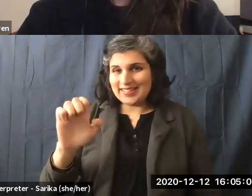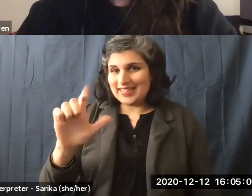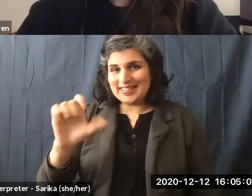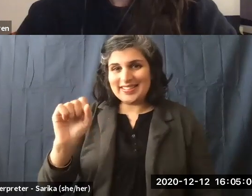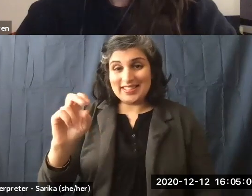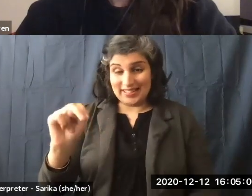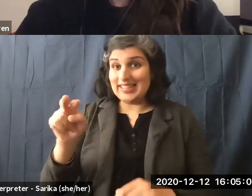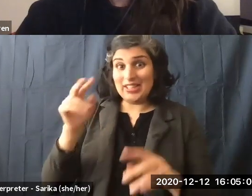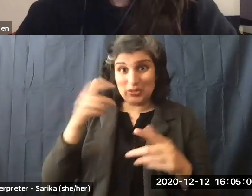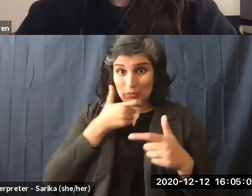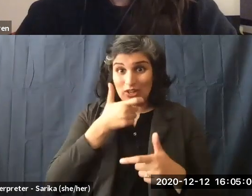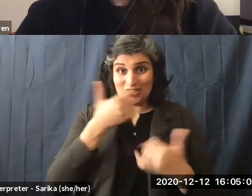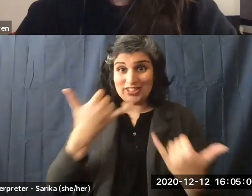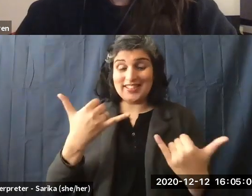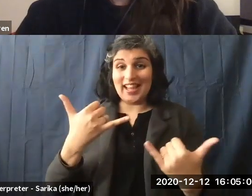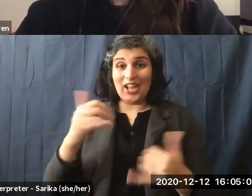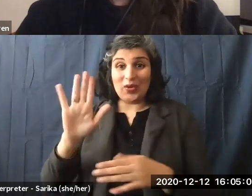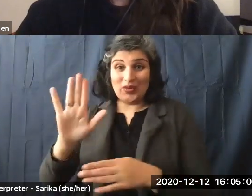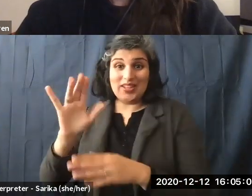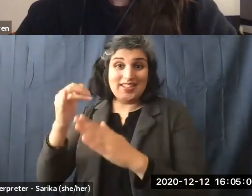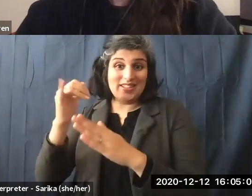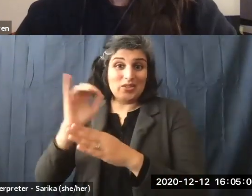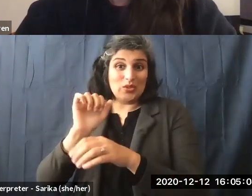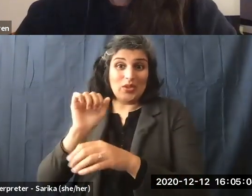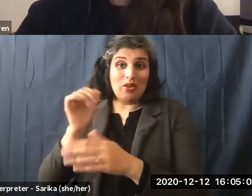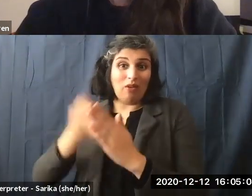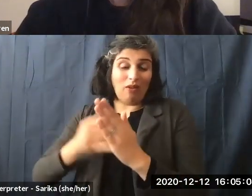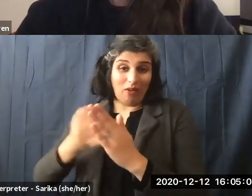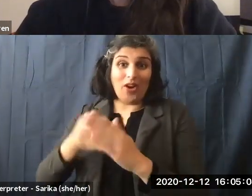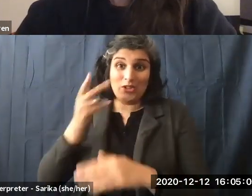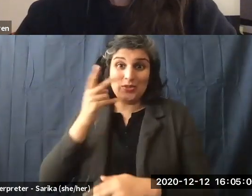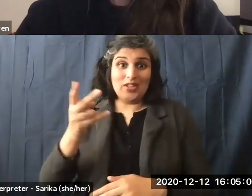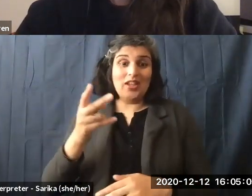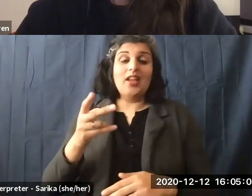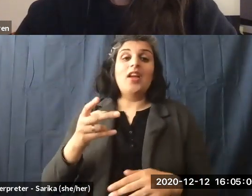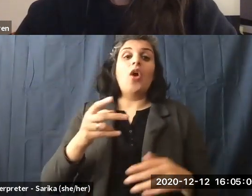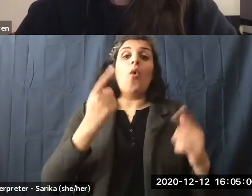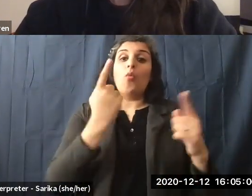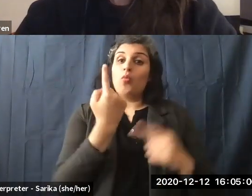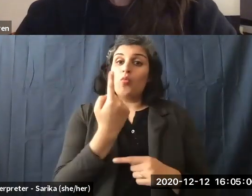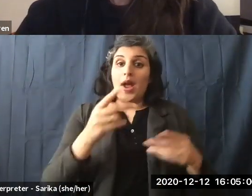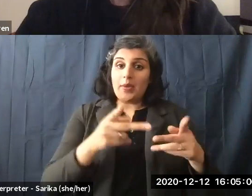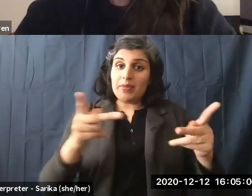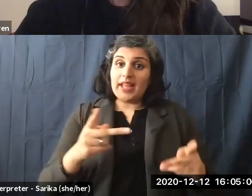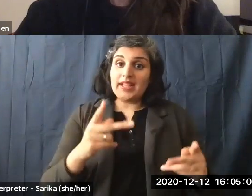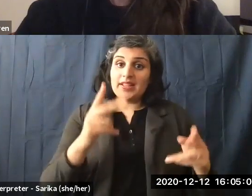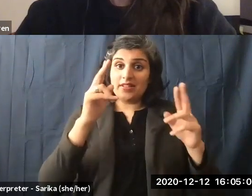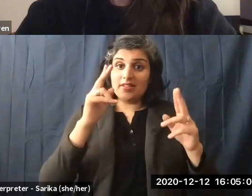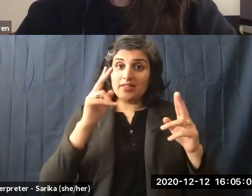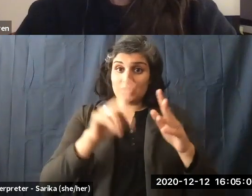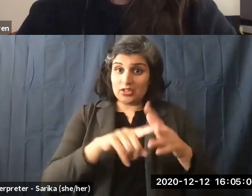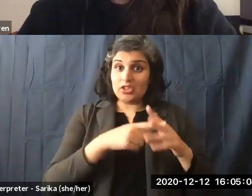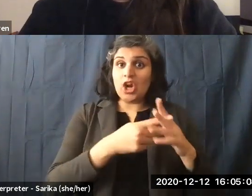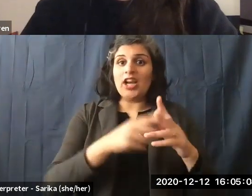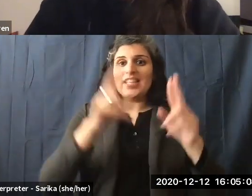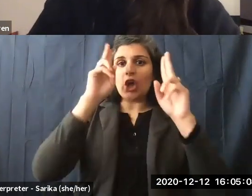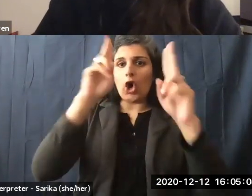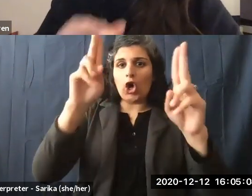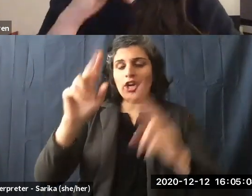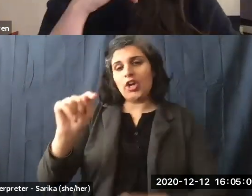you saw recently. And, and he said, one place to start is honor the treaties. And I wonder Sherry, how you would